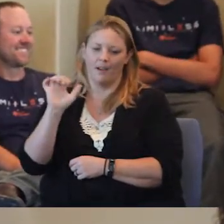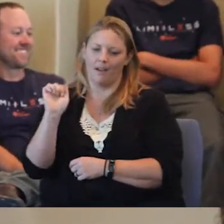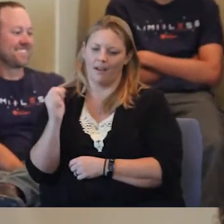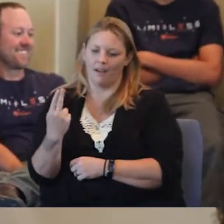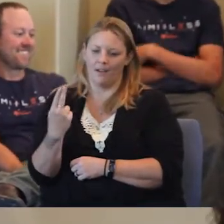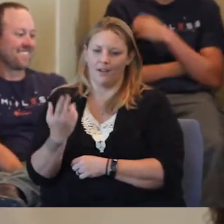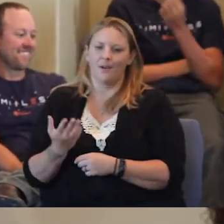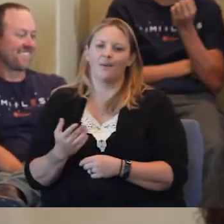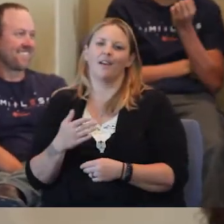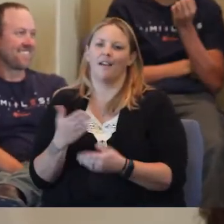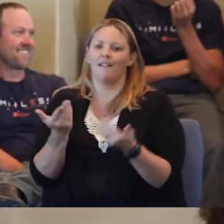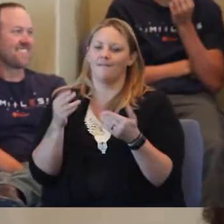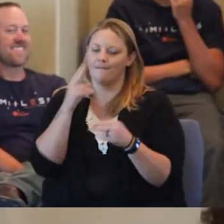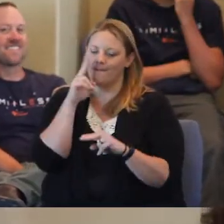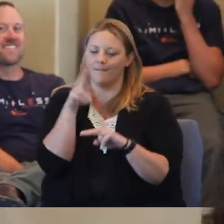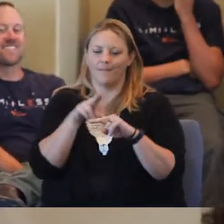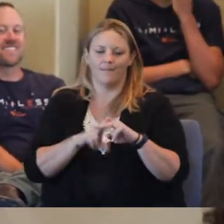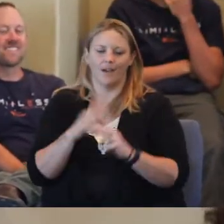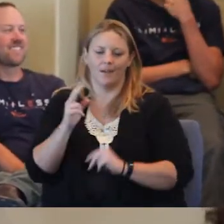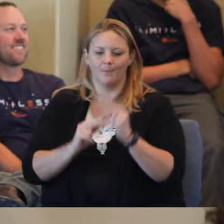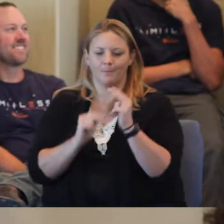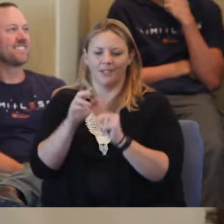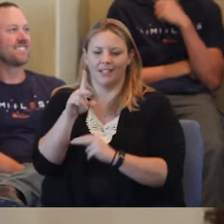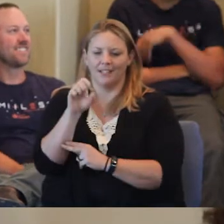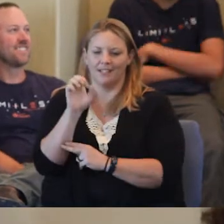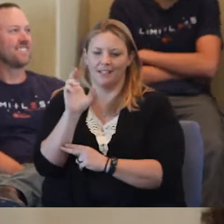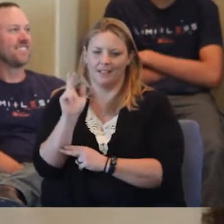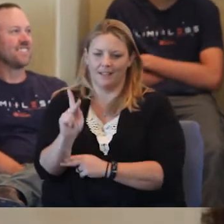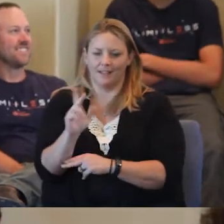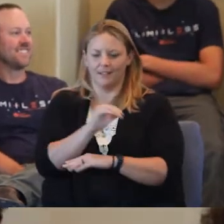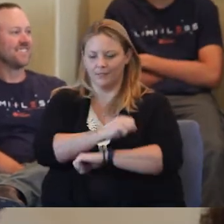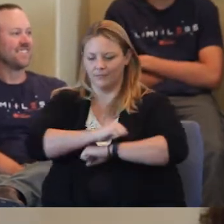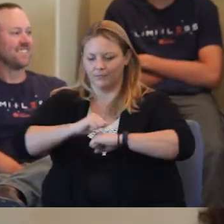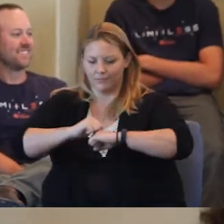we had a blast building a deck. It was really, really cool.